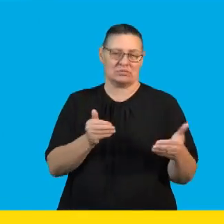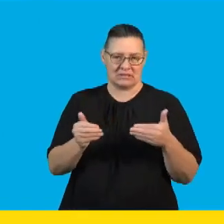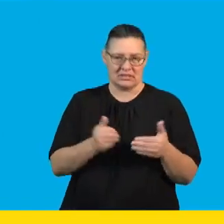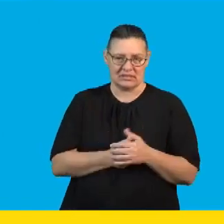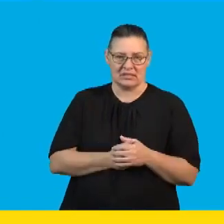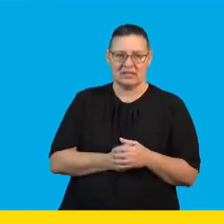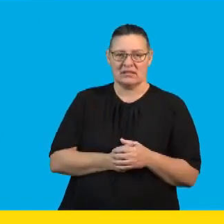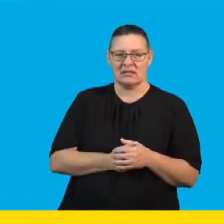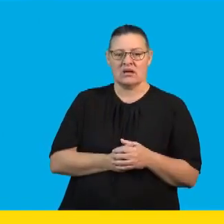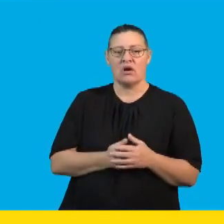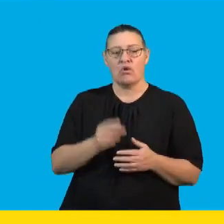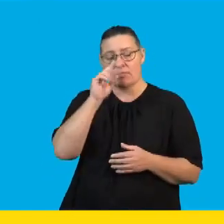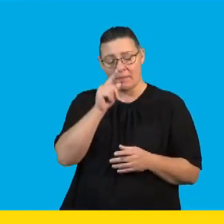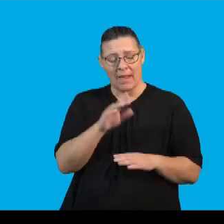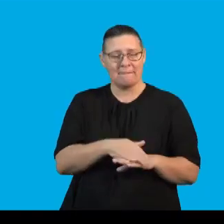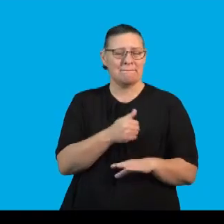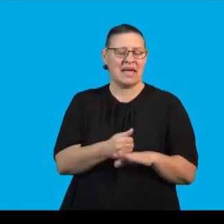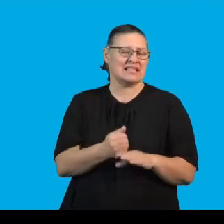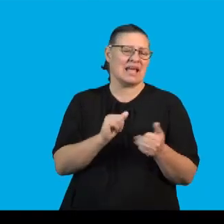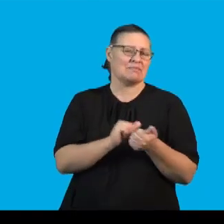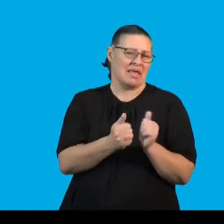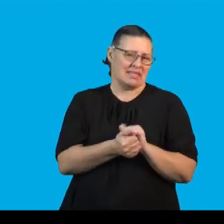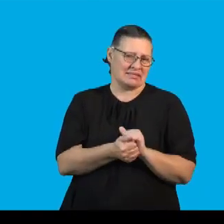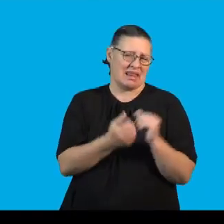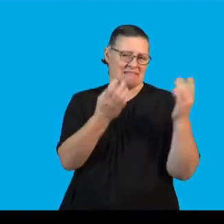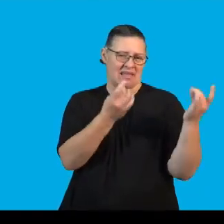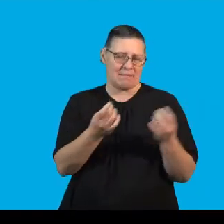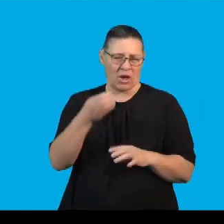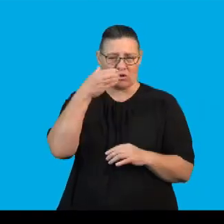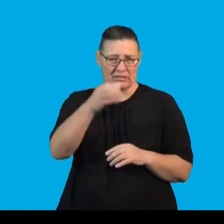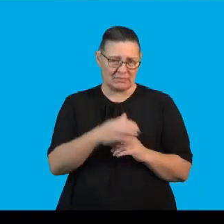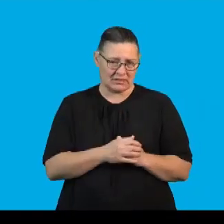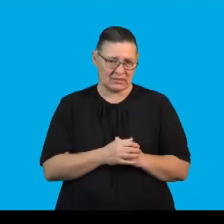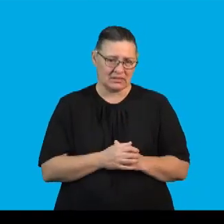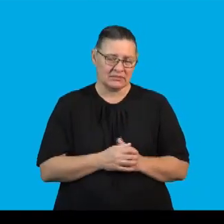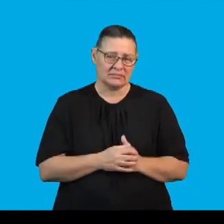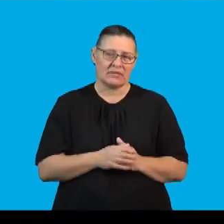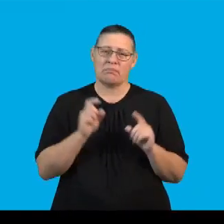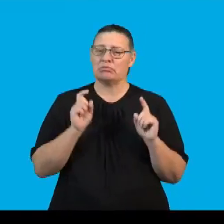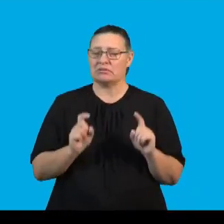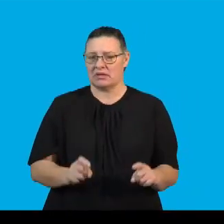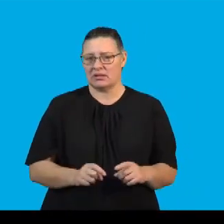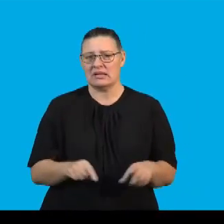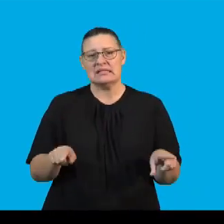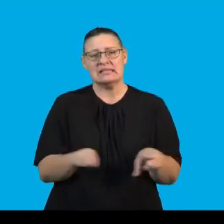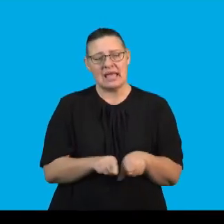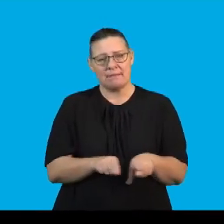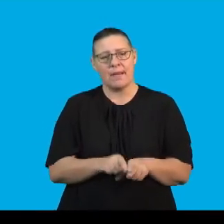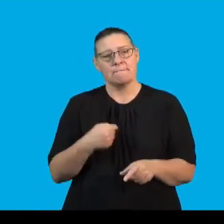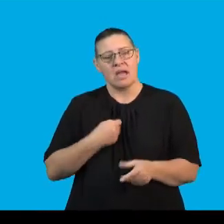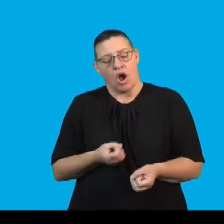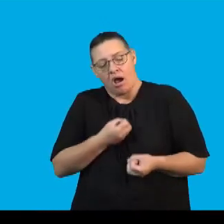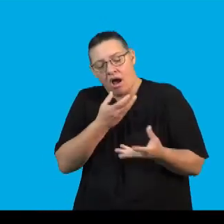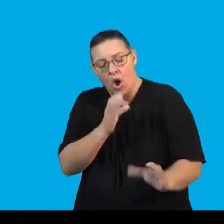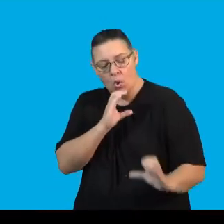time management that you are given. Remember your basics in terms of numerical concepts and principles. You also